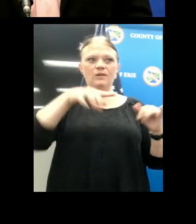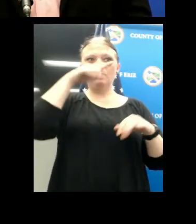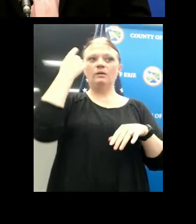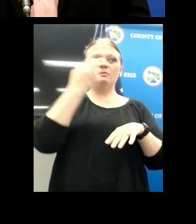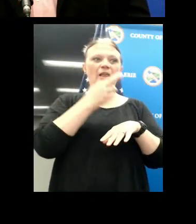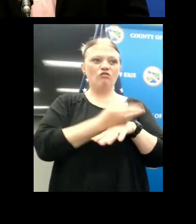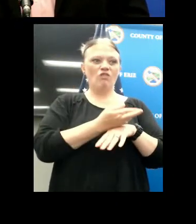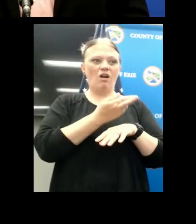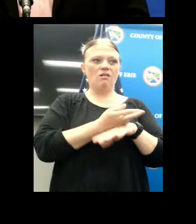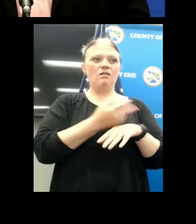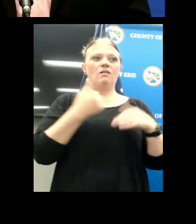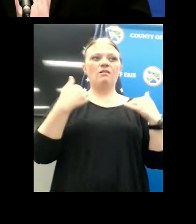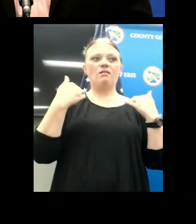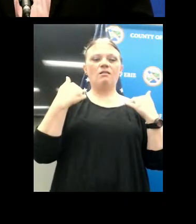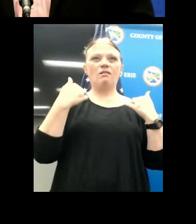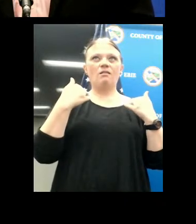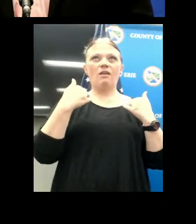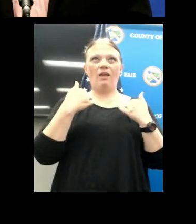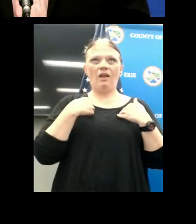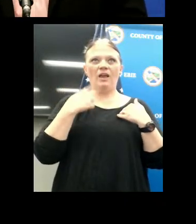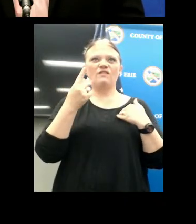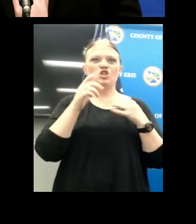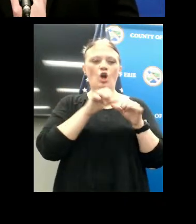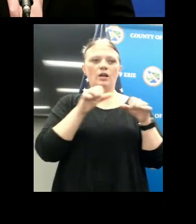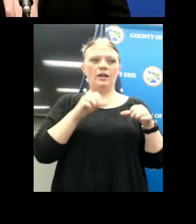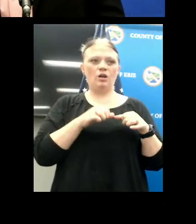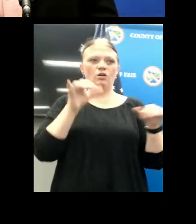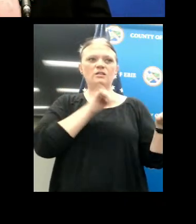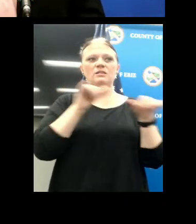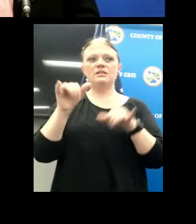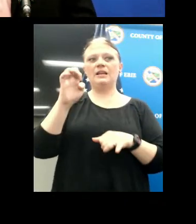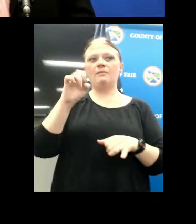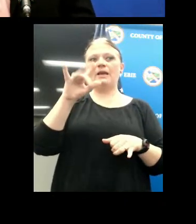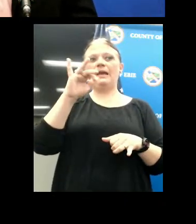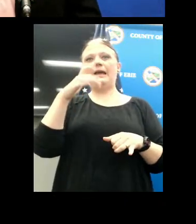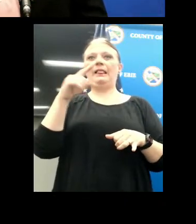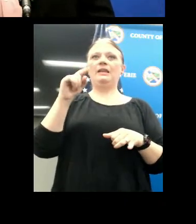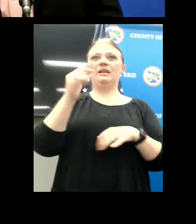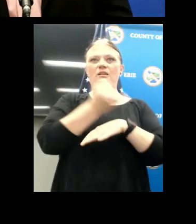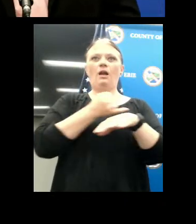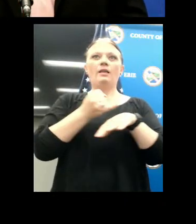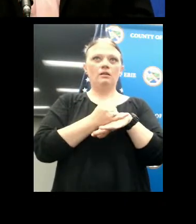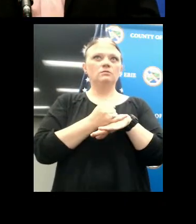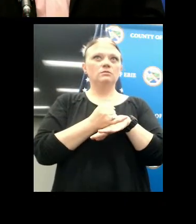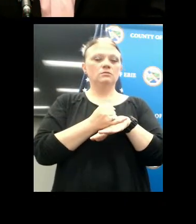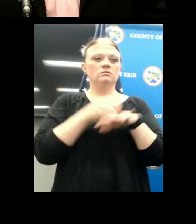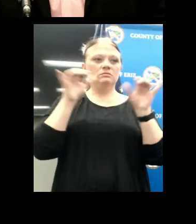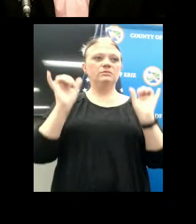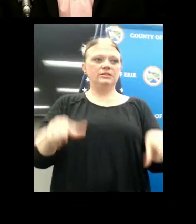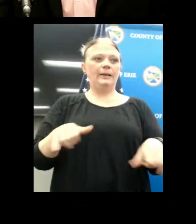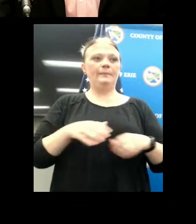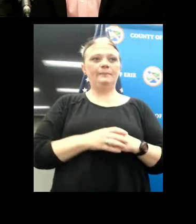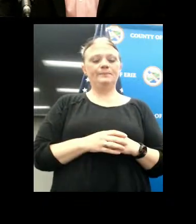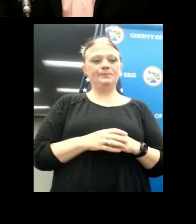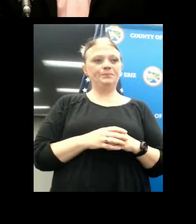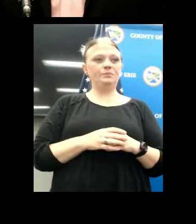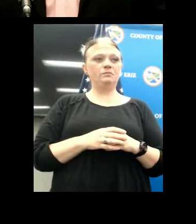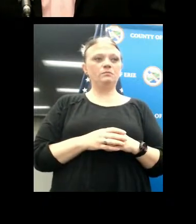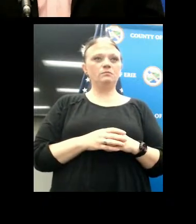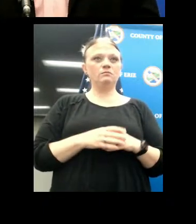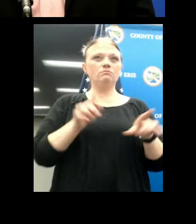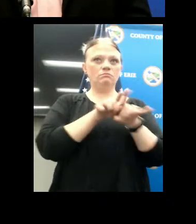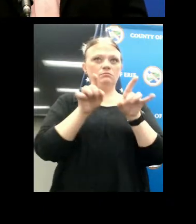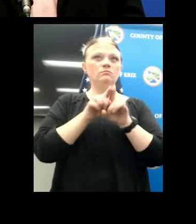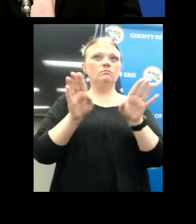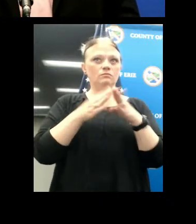Rock Canal Park has an off-leash dog area, and so does the fantastic Ellicott Creek Island Park up at Ellicott Creek Park. That